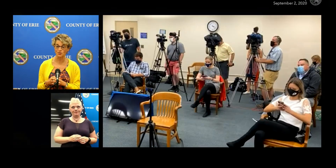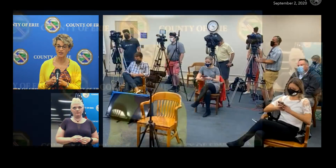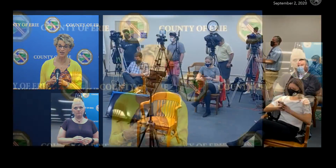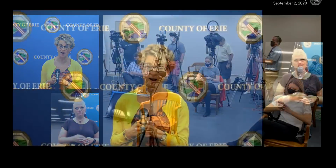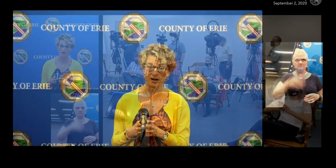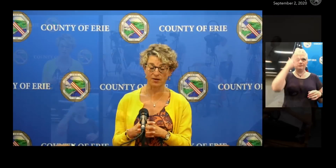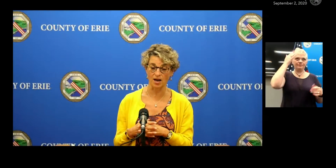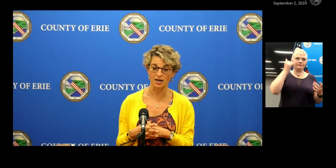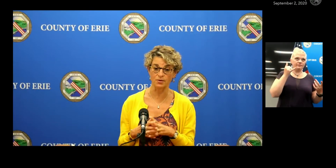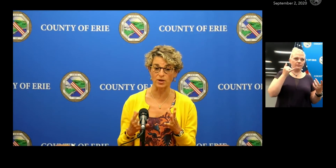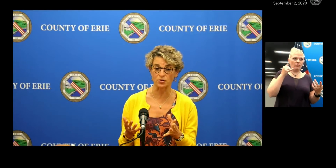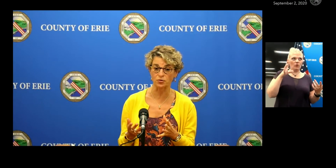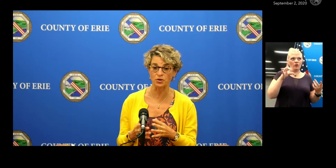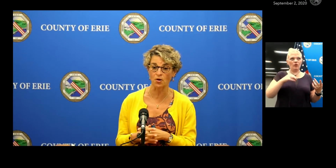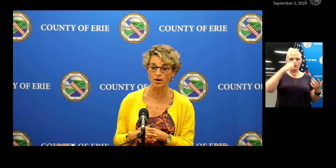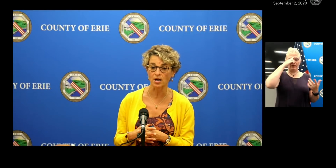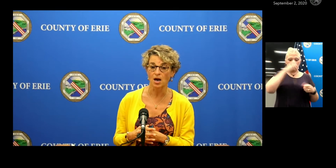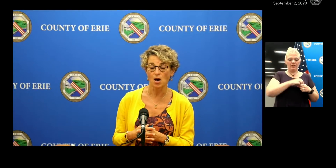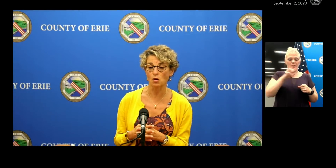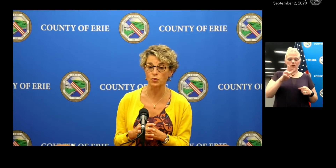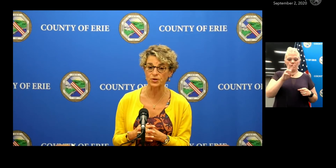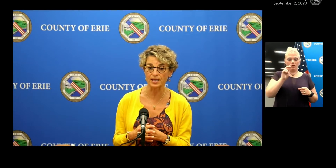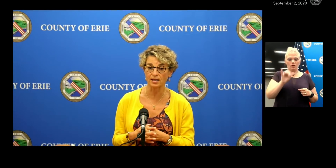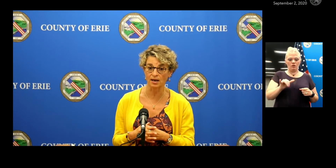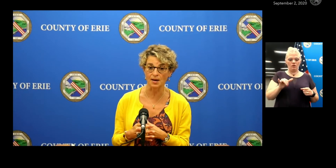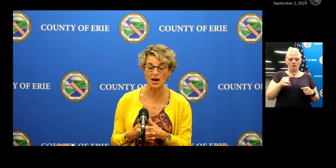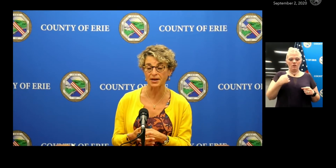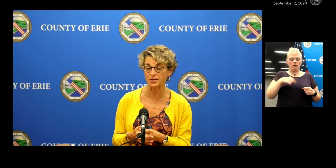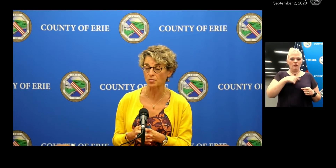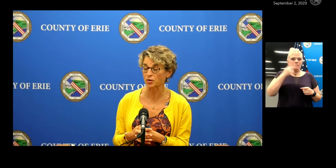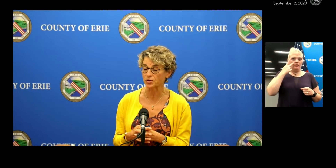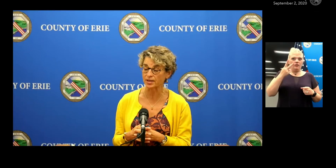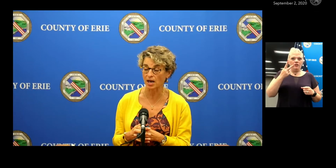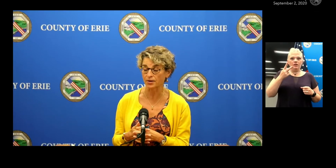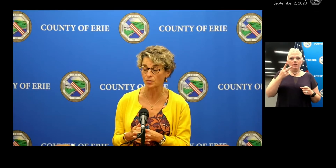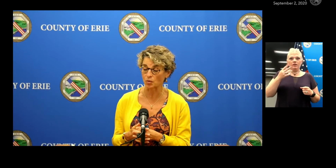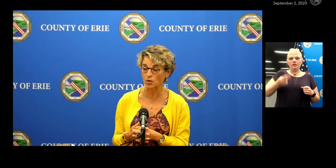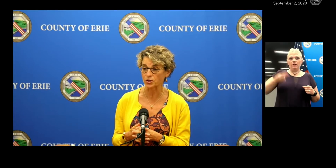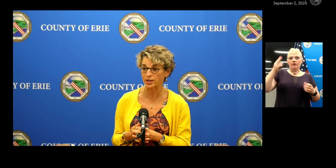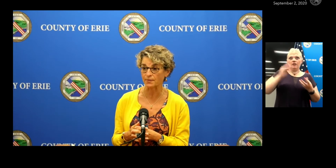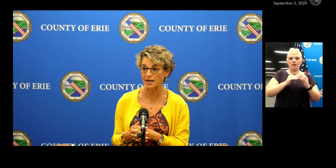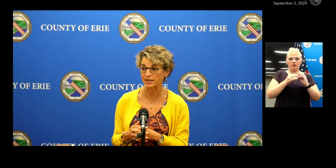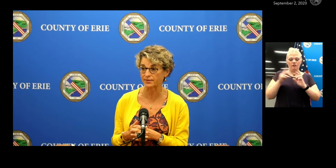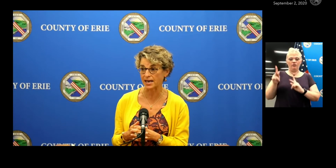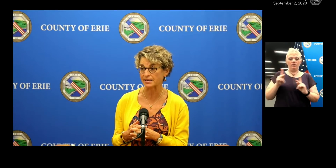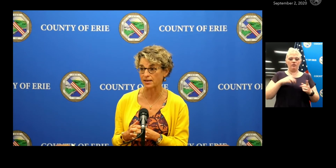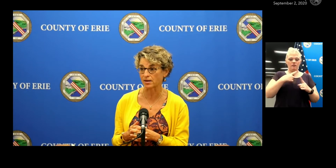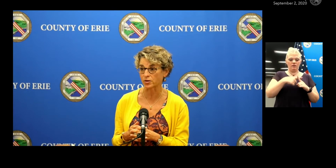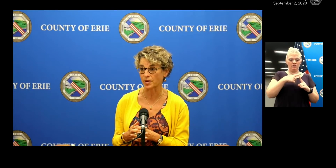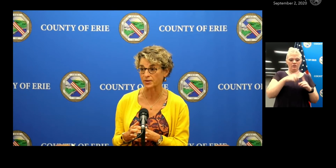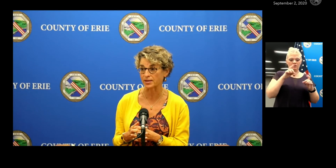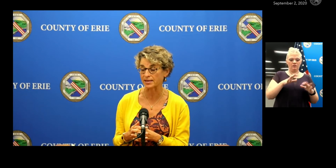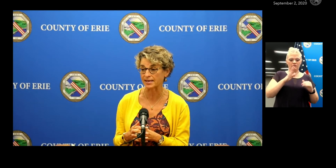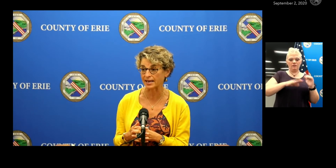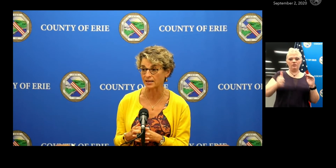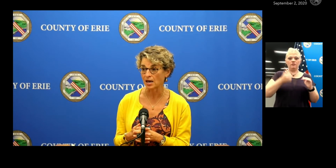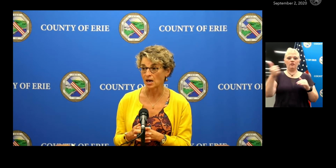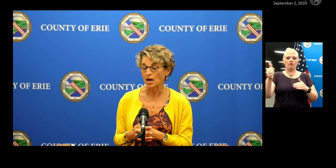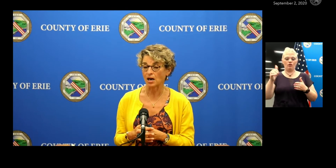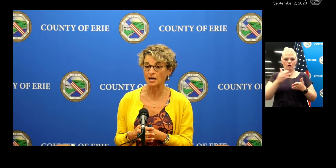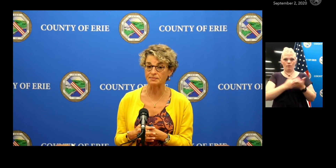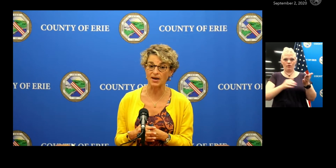that we are, in Western New York, we're seeing higher numbers and higher proportion of positive tests than other parts of the